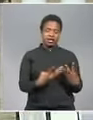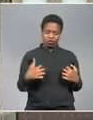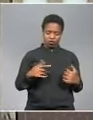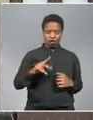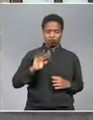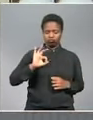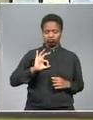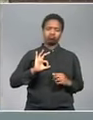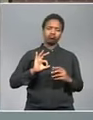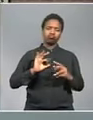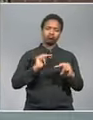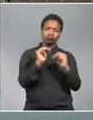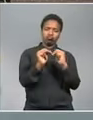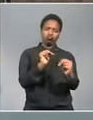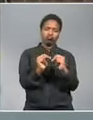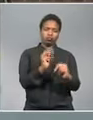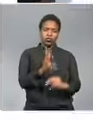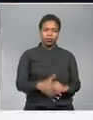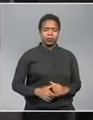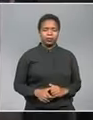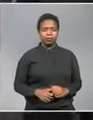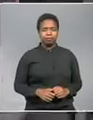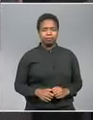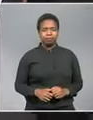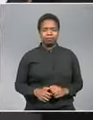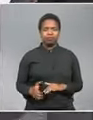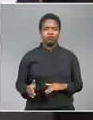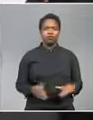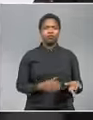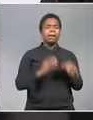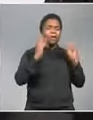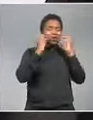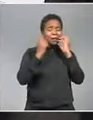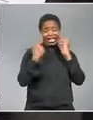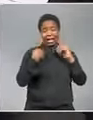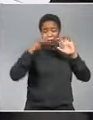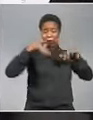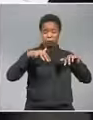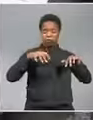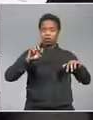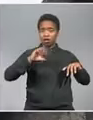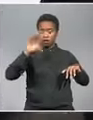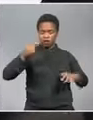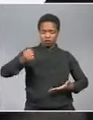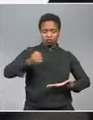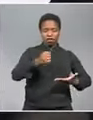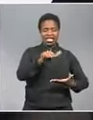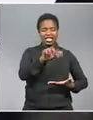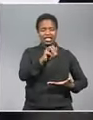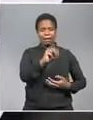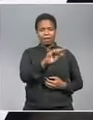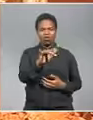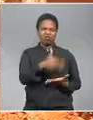now and give wage talks a chance. The South African government pledges 60 million rand to Mozambique to assist